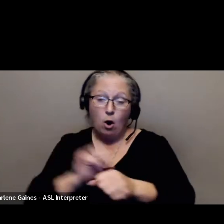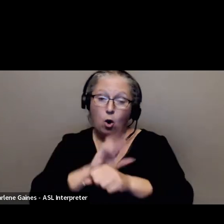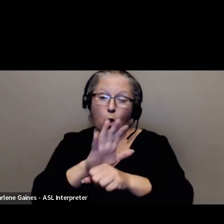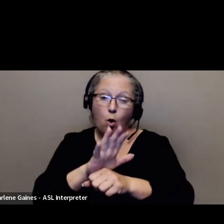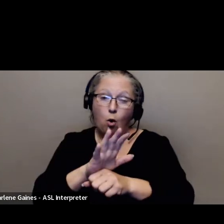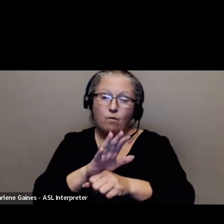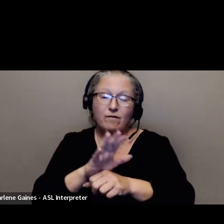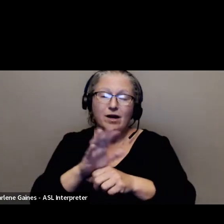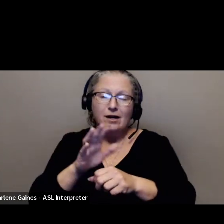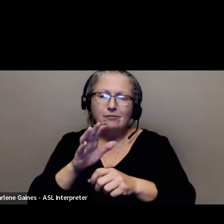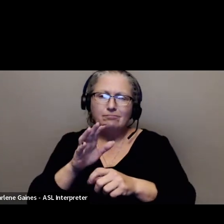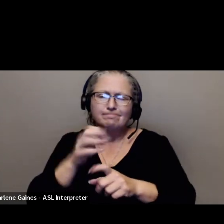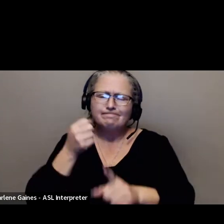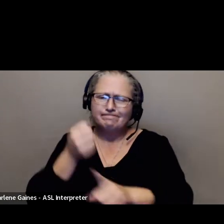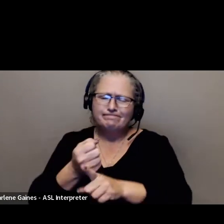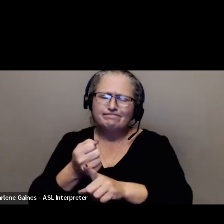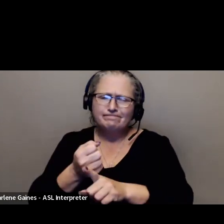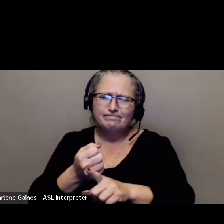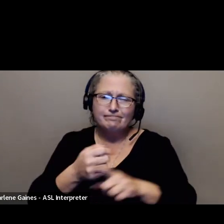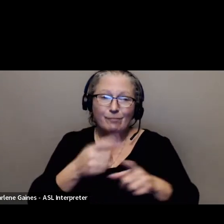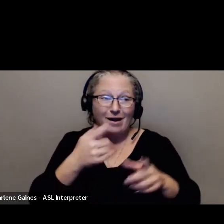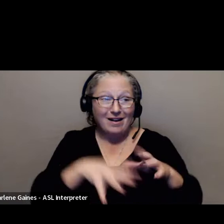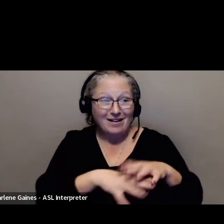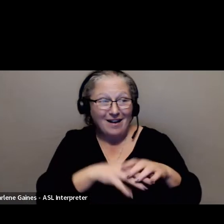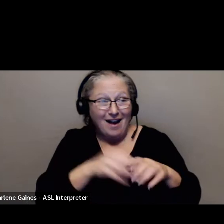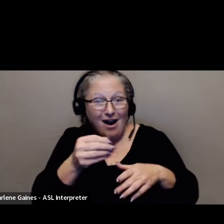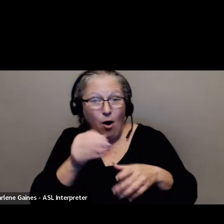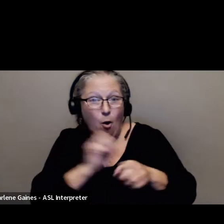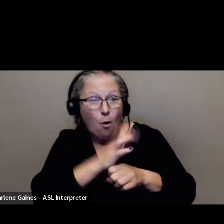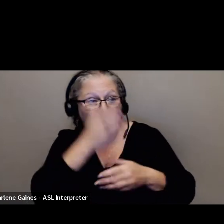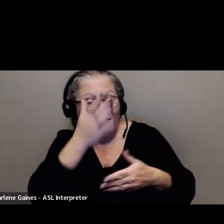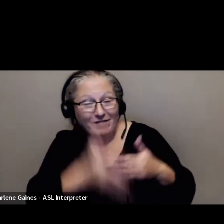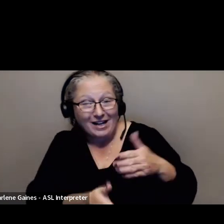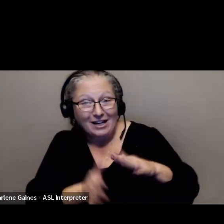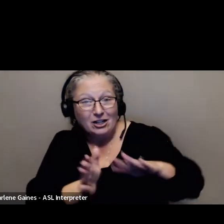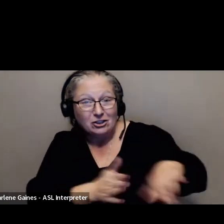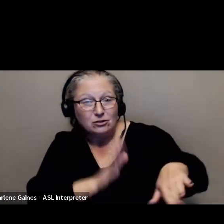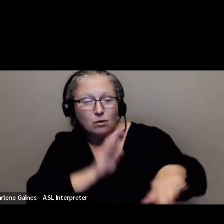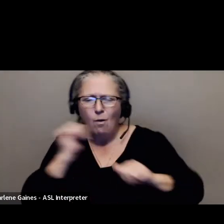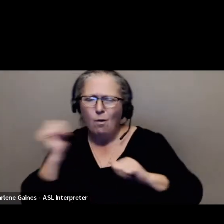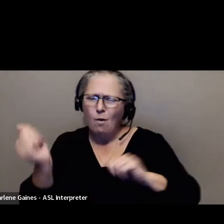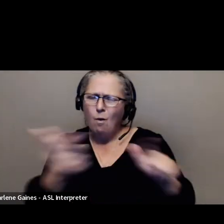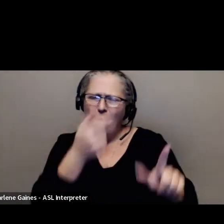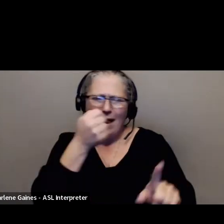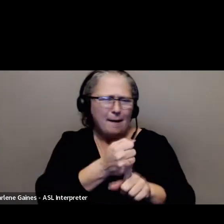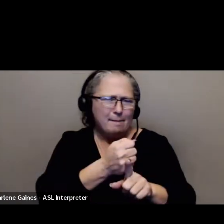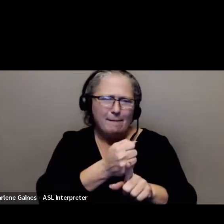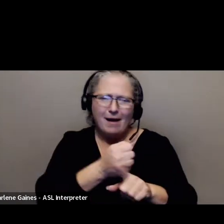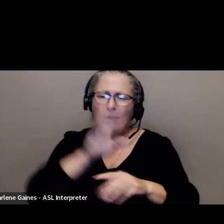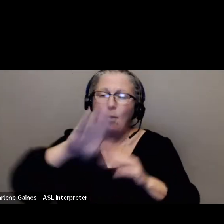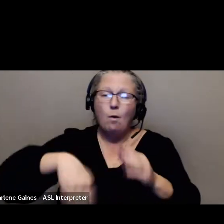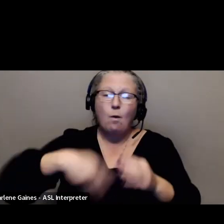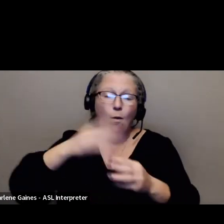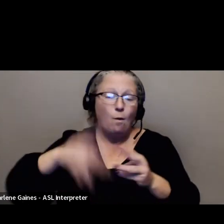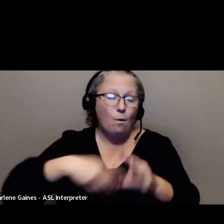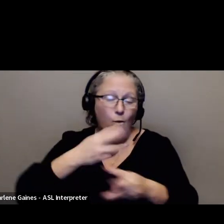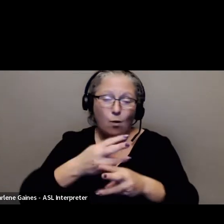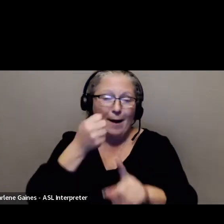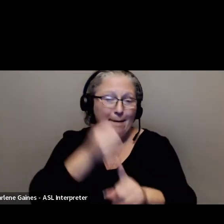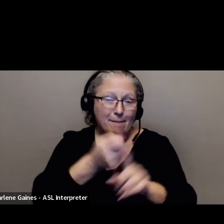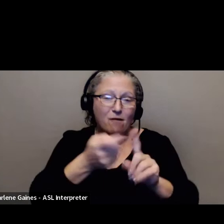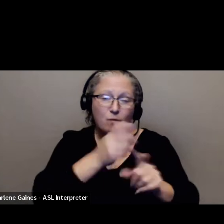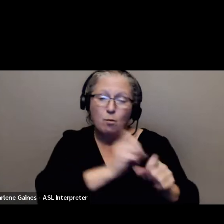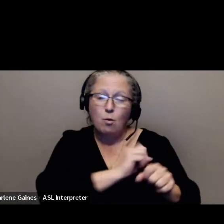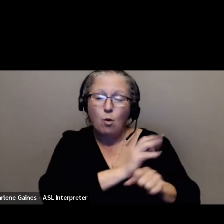lot. And coming out of COVID, all of us have been impacted across the world.